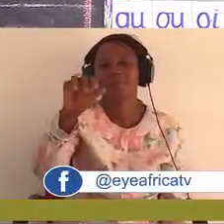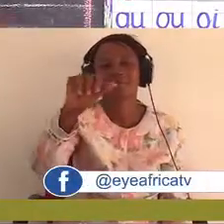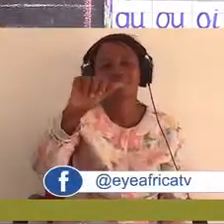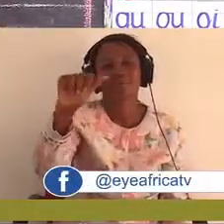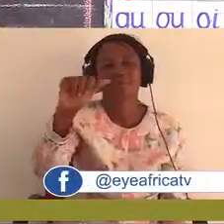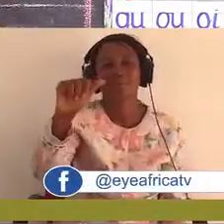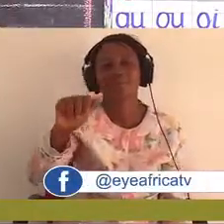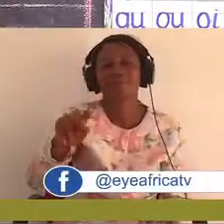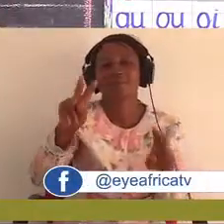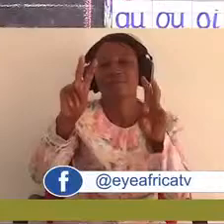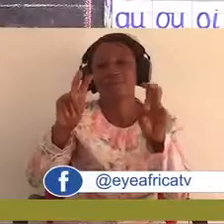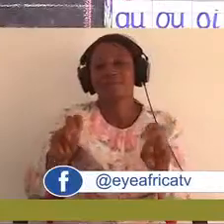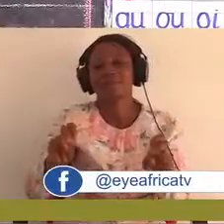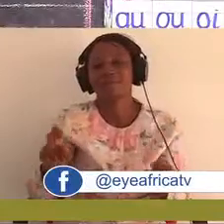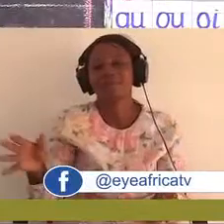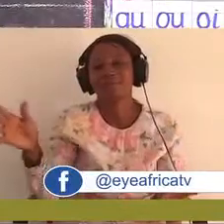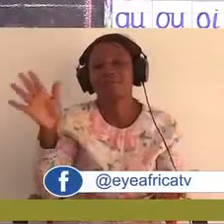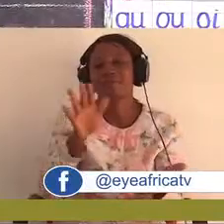on the